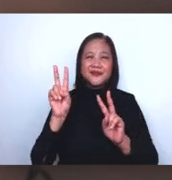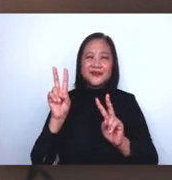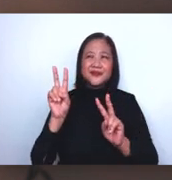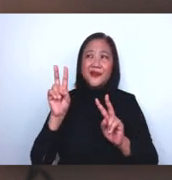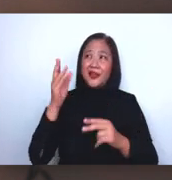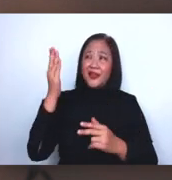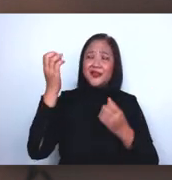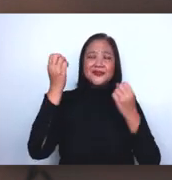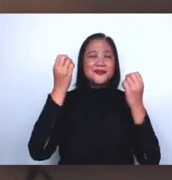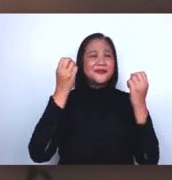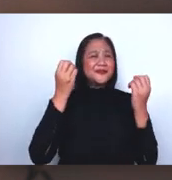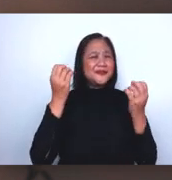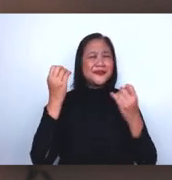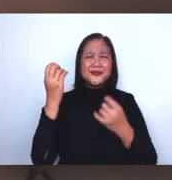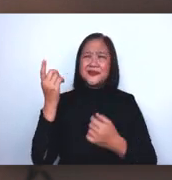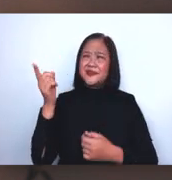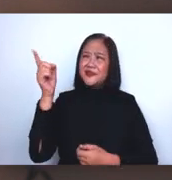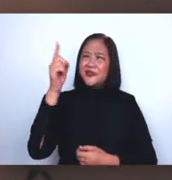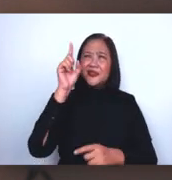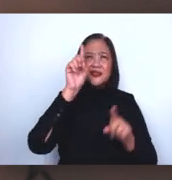And they are so